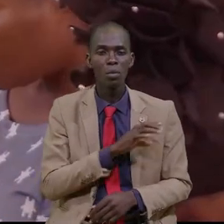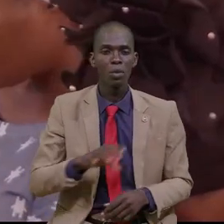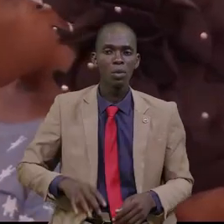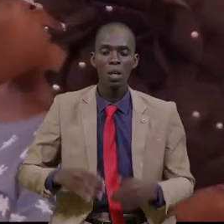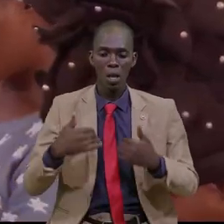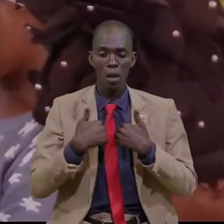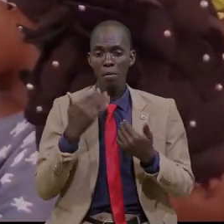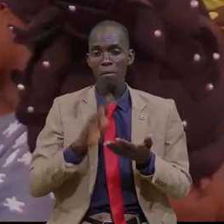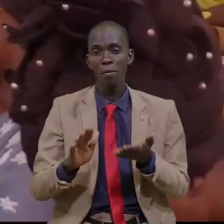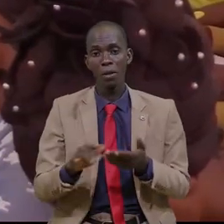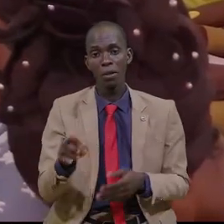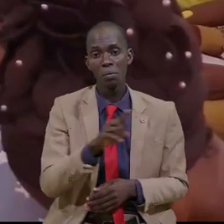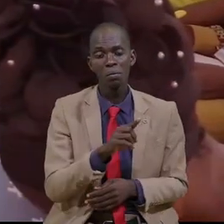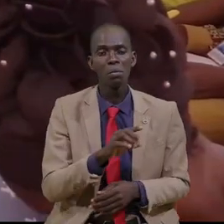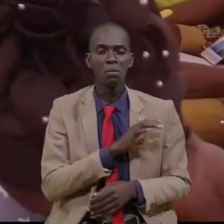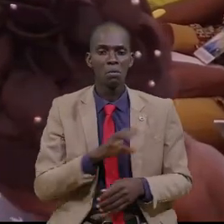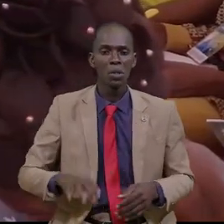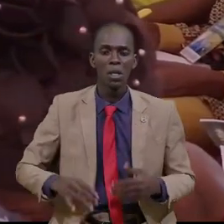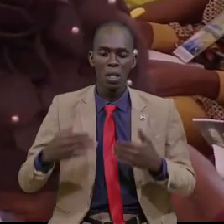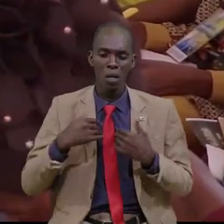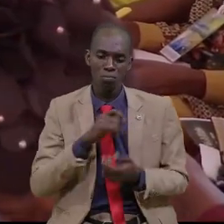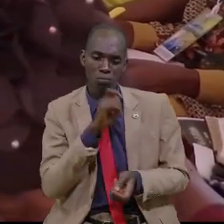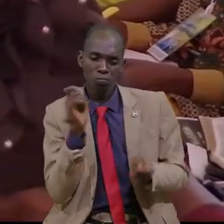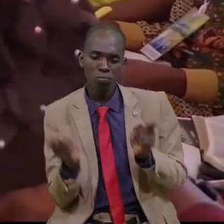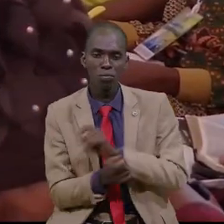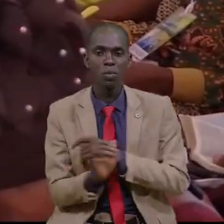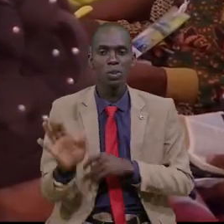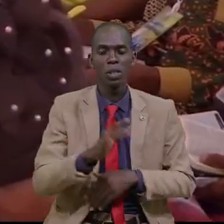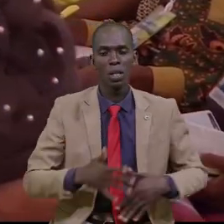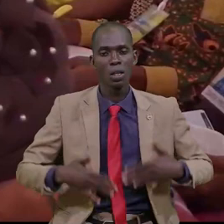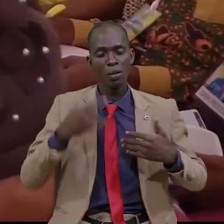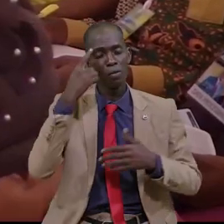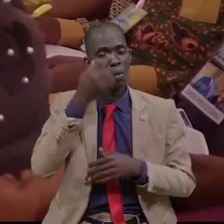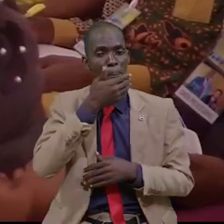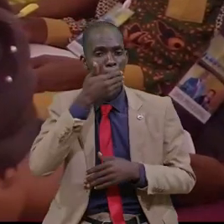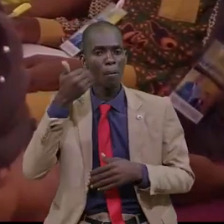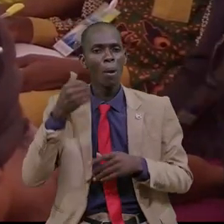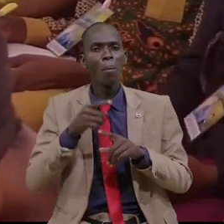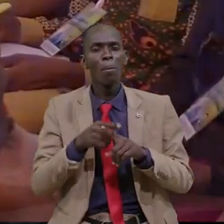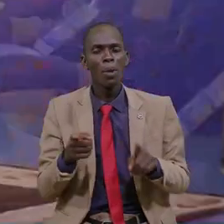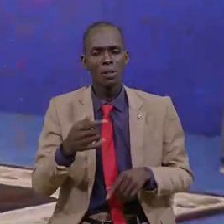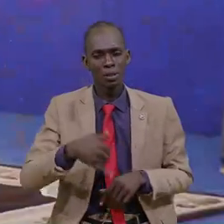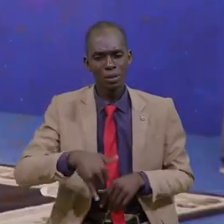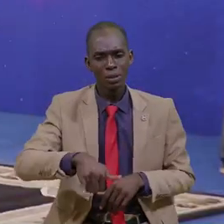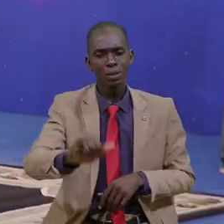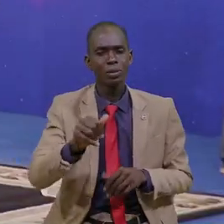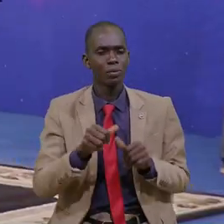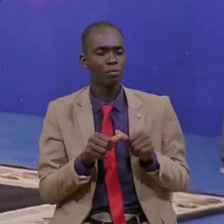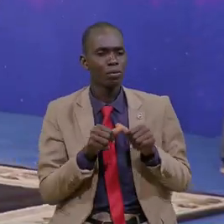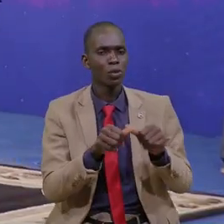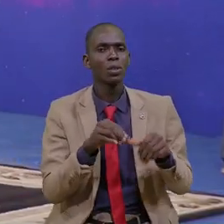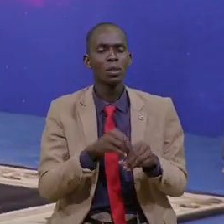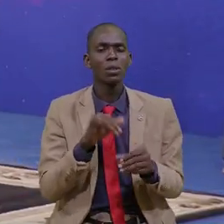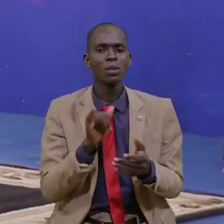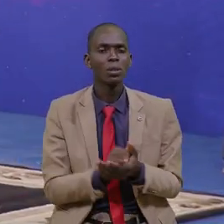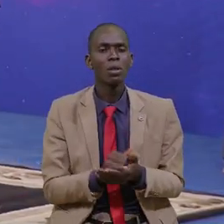them, and Christ has turned their lives around for the better. And they hold onto the government of their lives. And they hold